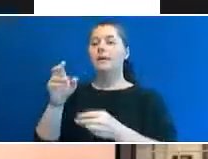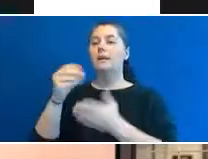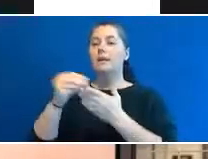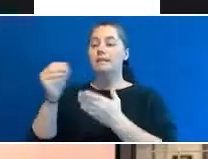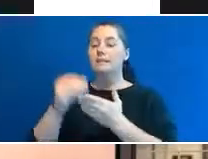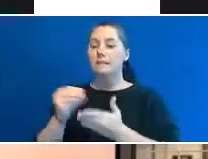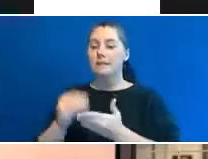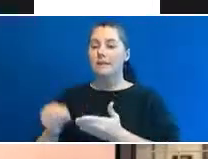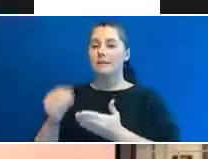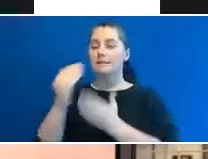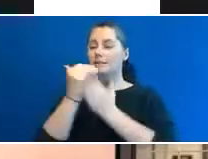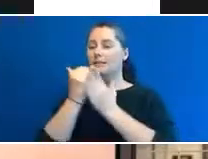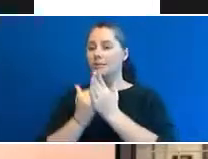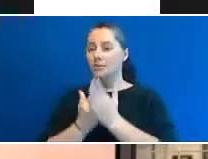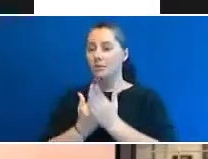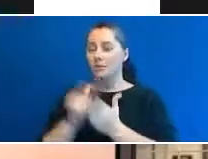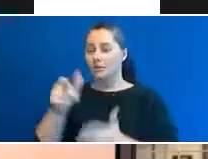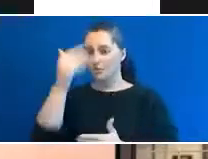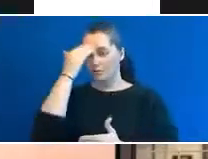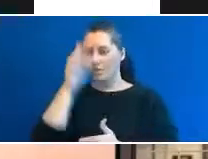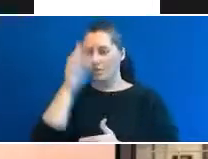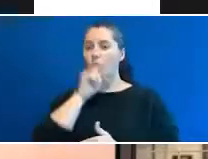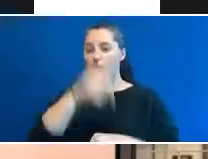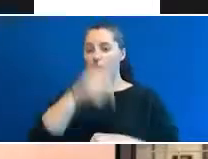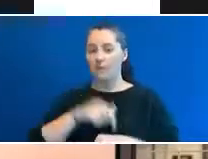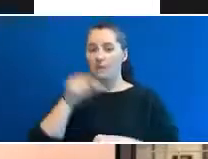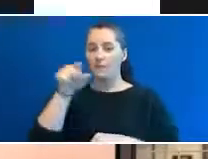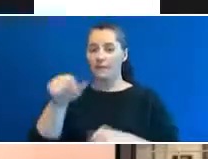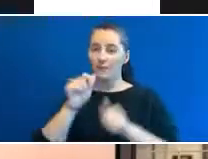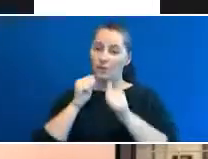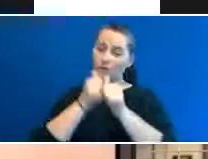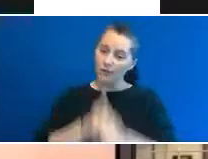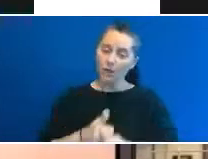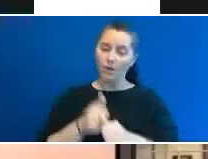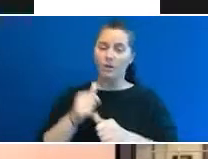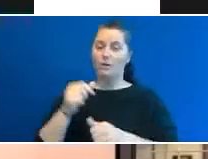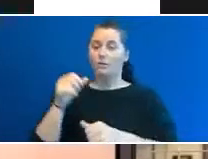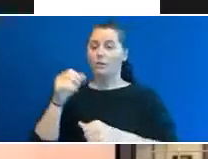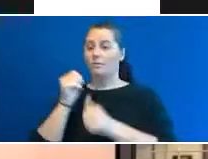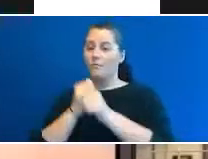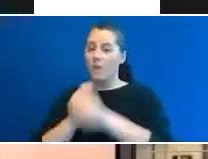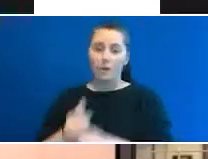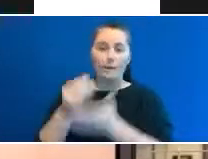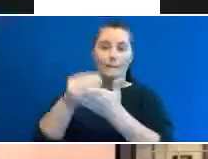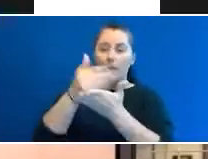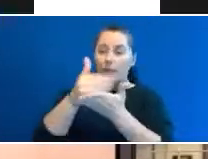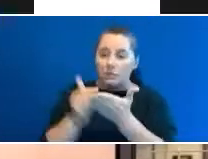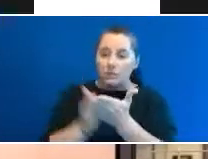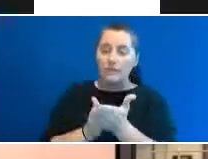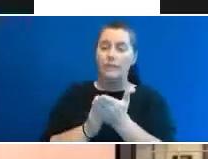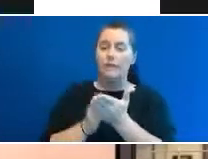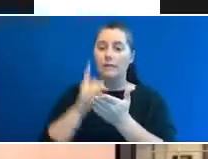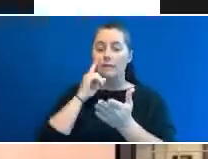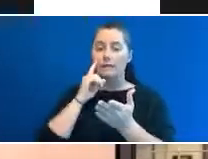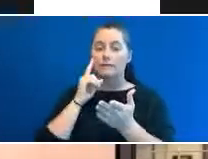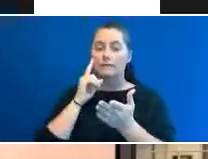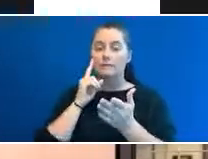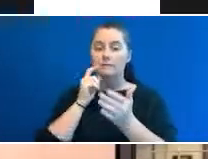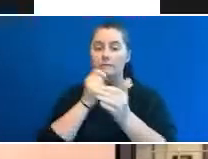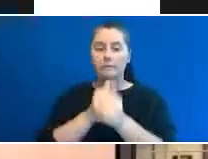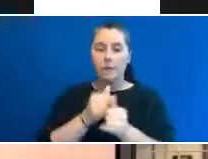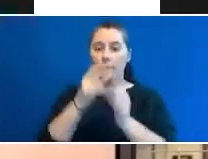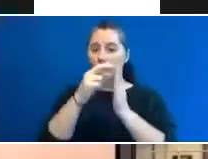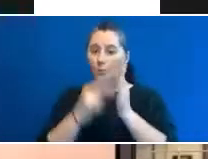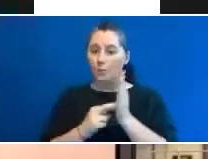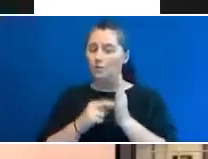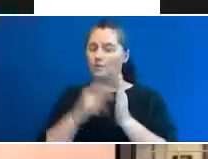time when you push it over whether or not you are in compliance or whether you're in your budget, and you won't have to worry about doing that double work of